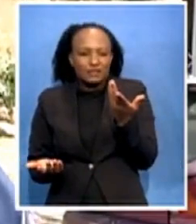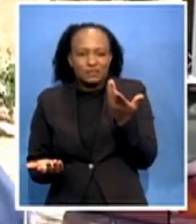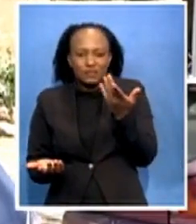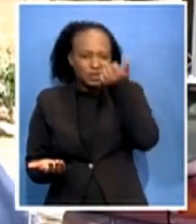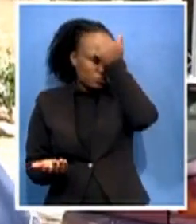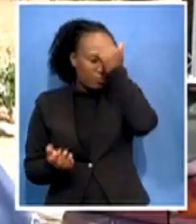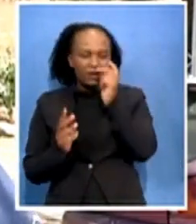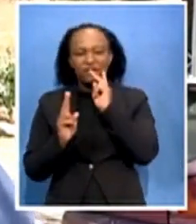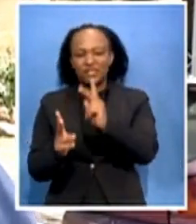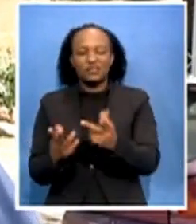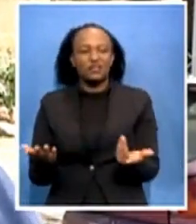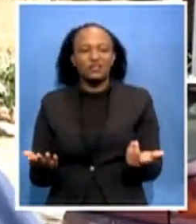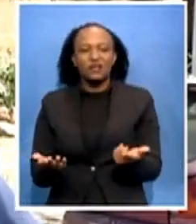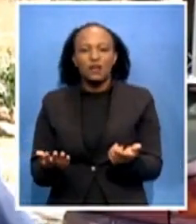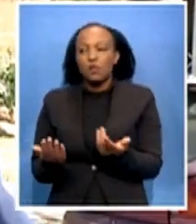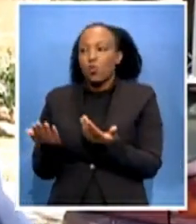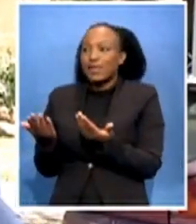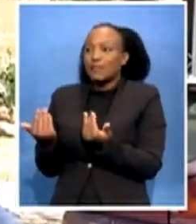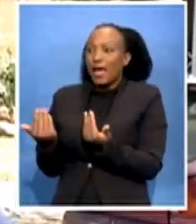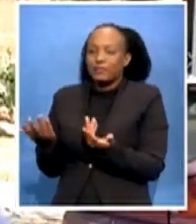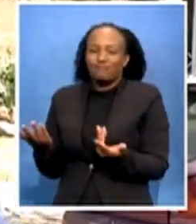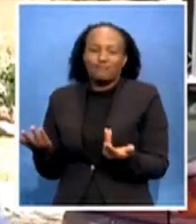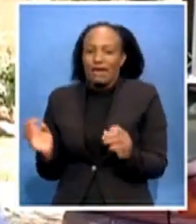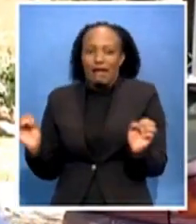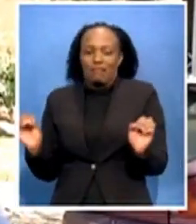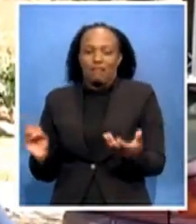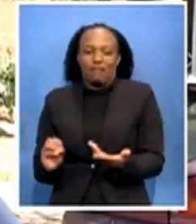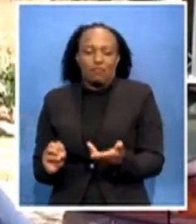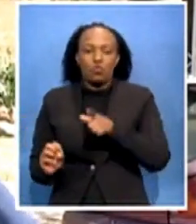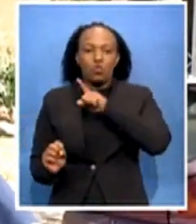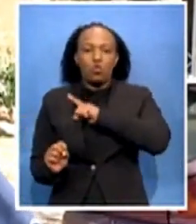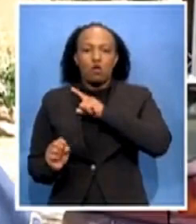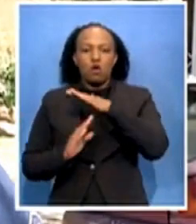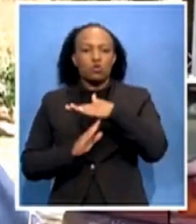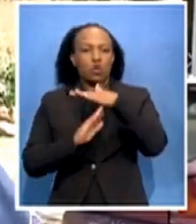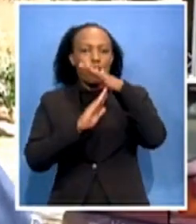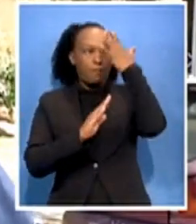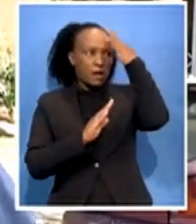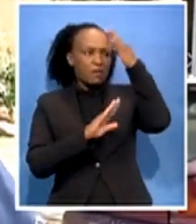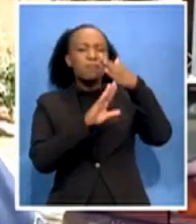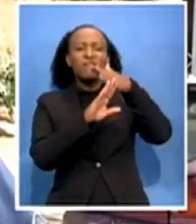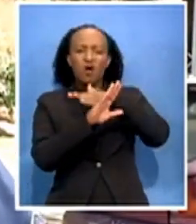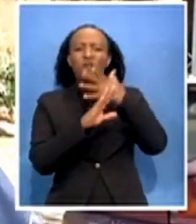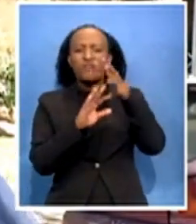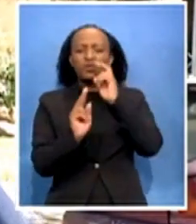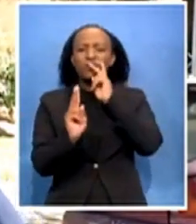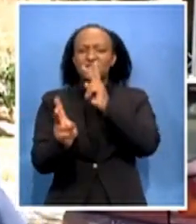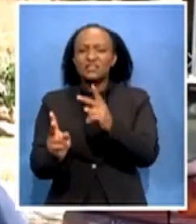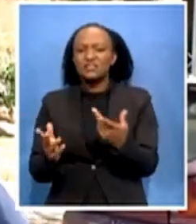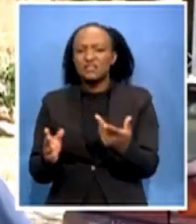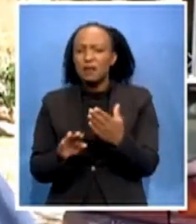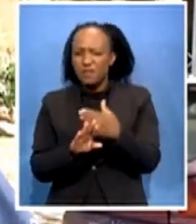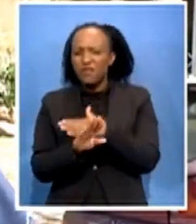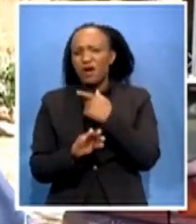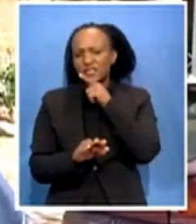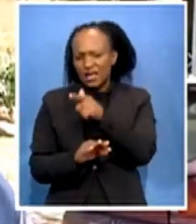of our top government officials have been here, like I indicated earlier. And in the main, I'm